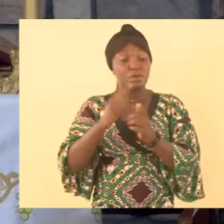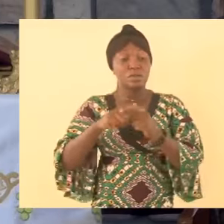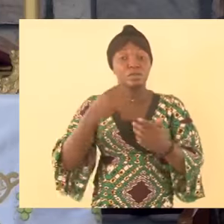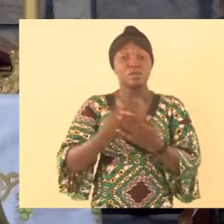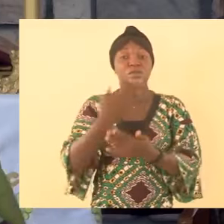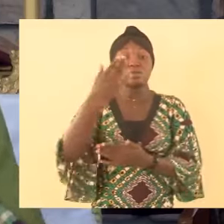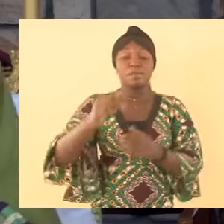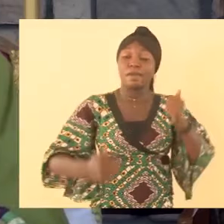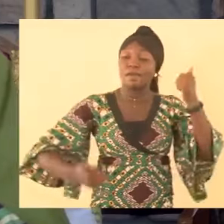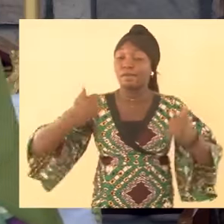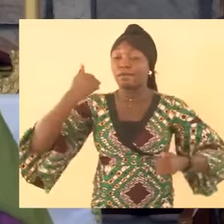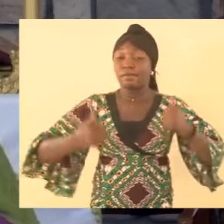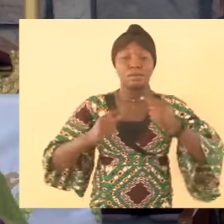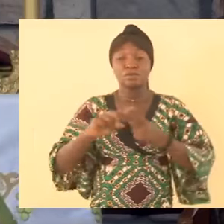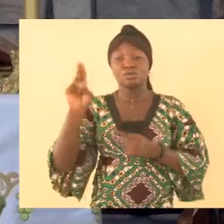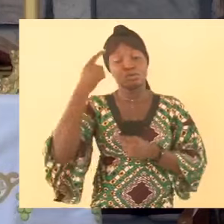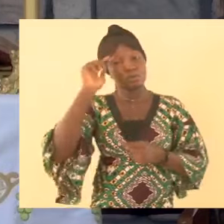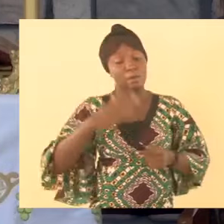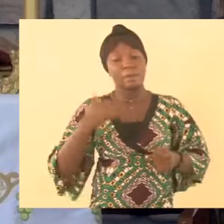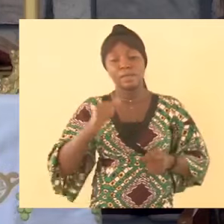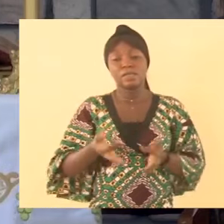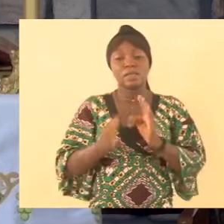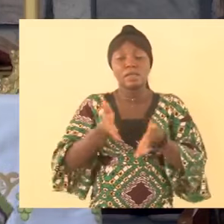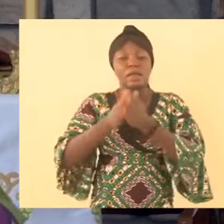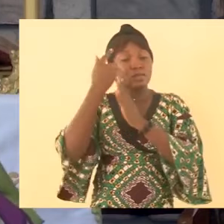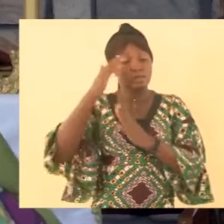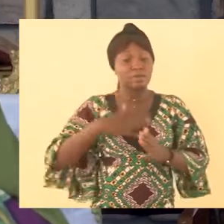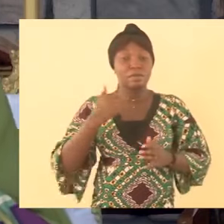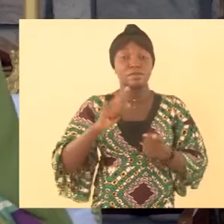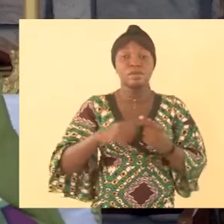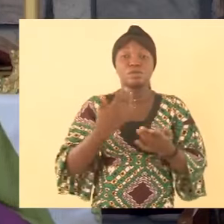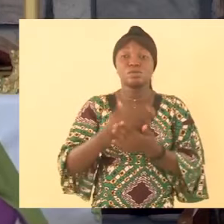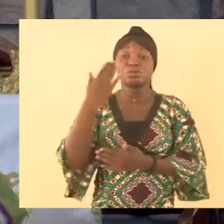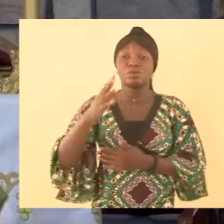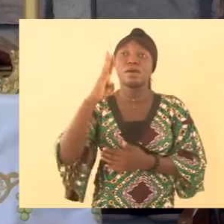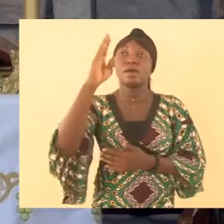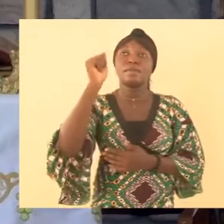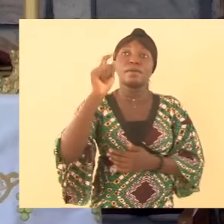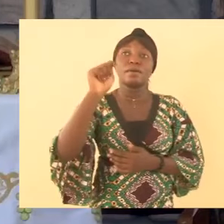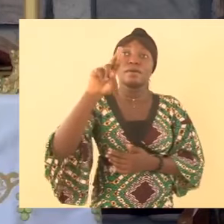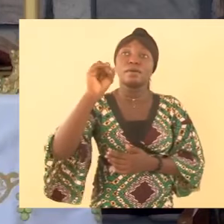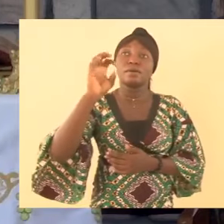buy Lamborghini, to go and buy Mercedes-Benz to use for myself, if I am asking for money to buy batteries,